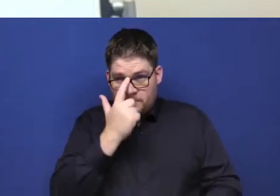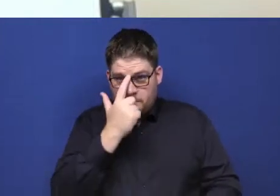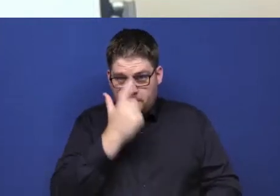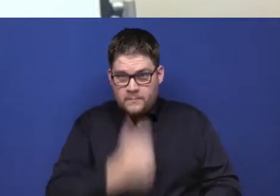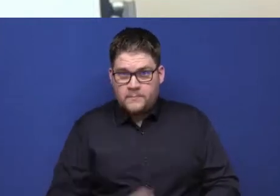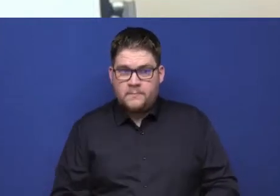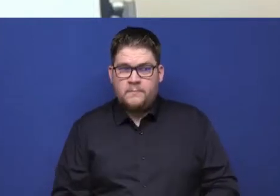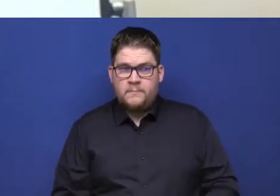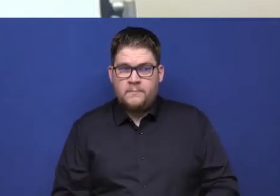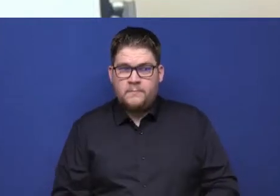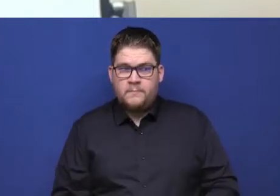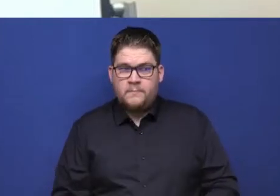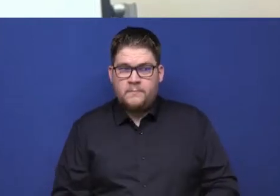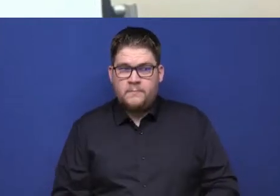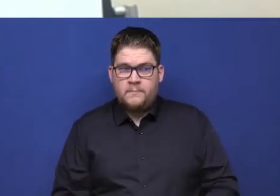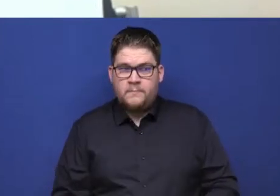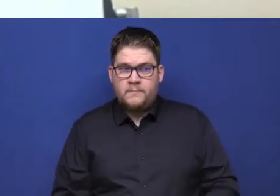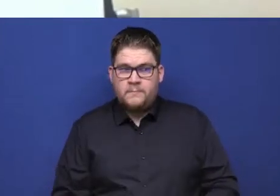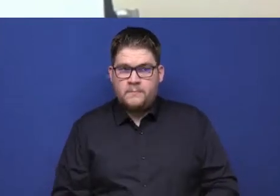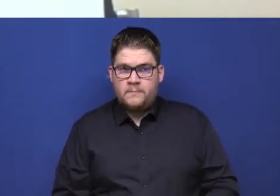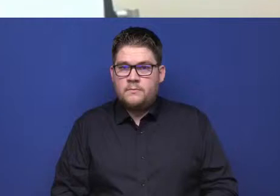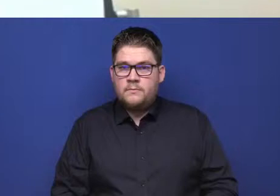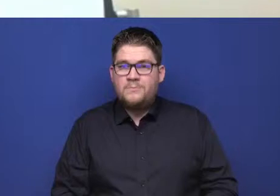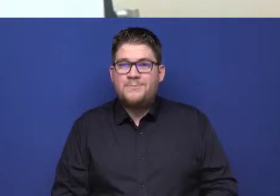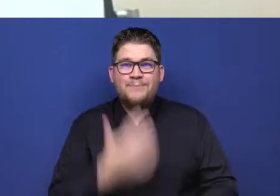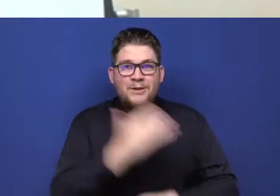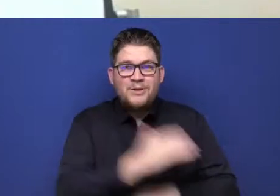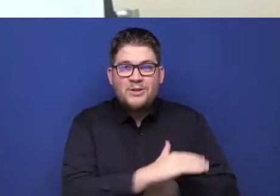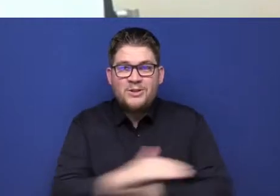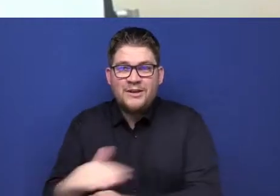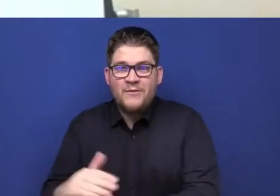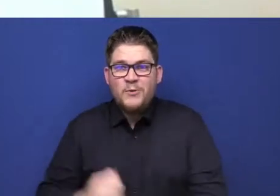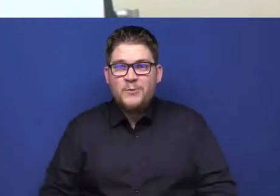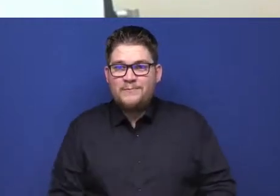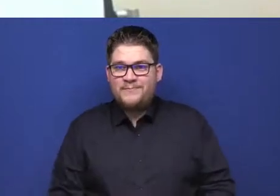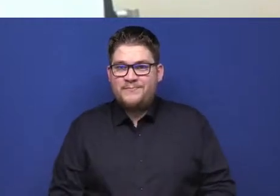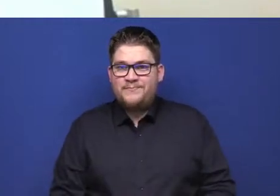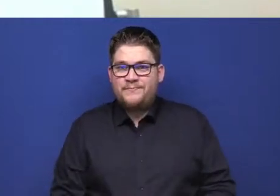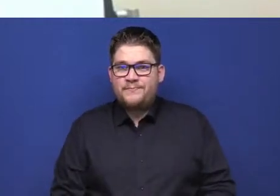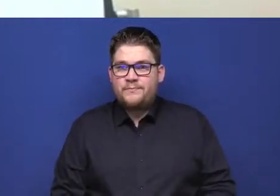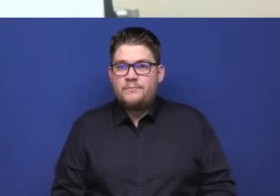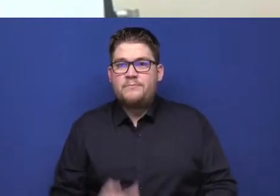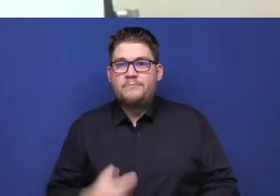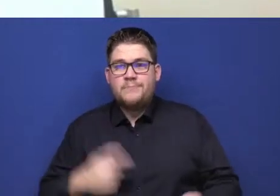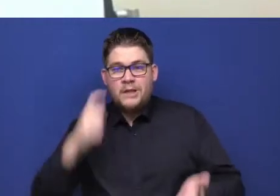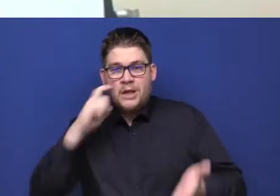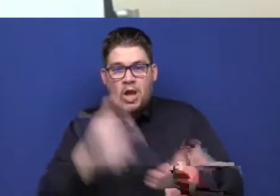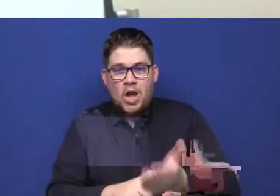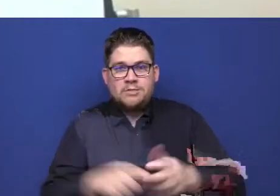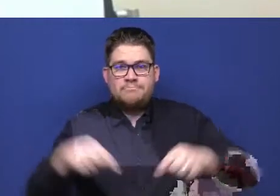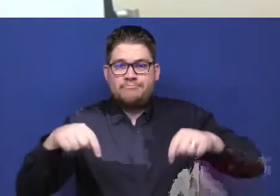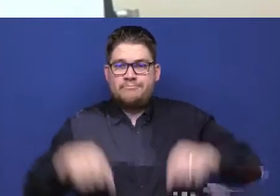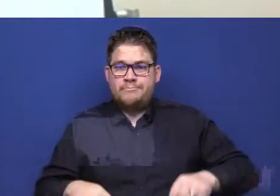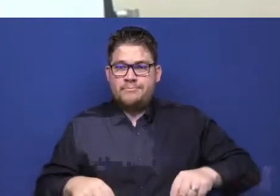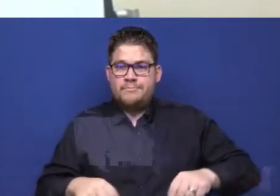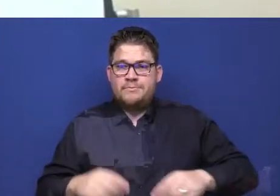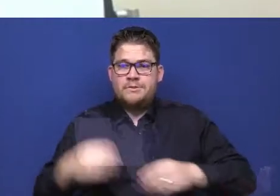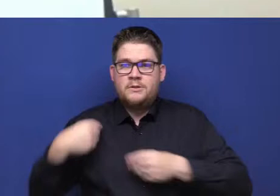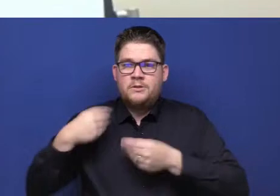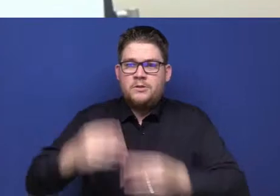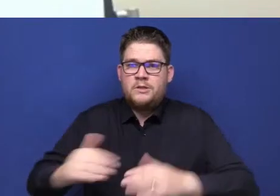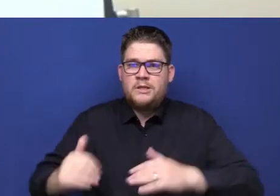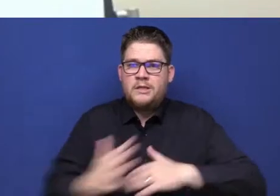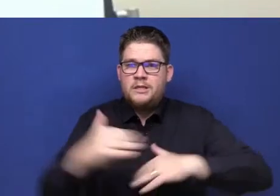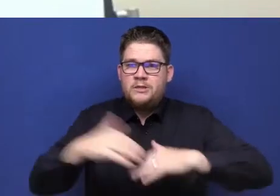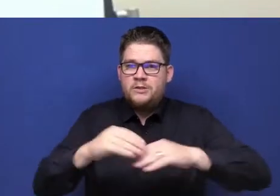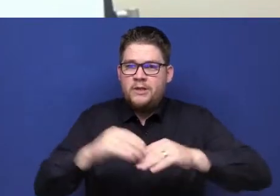territories of the Wasanic peoples here on Southern Vancouver Island. And now I'm going to provide a provincial update on some of the latest numbers and messaging around evacuation orders